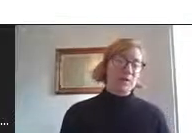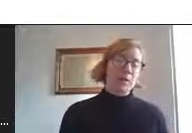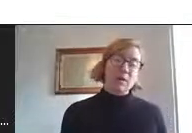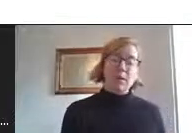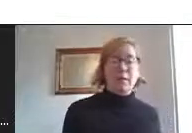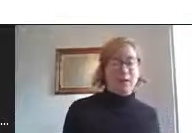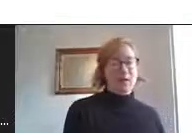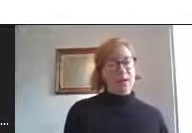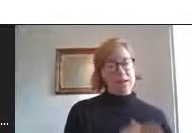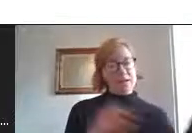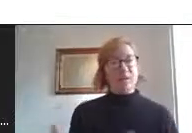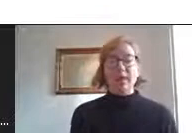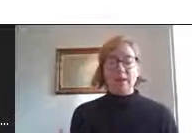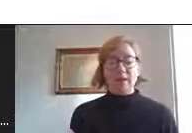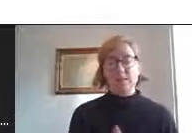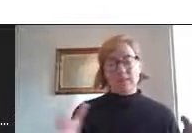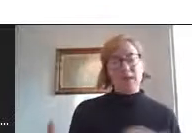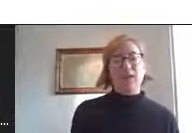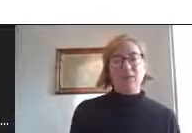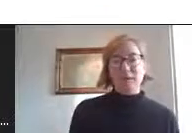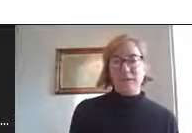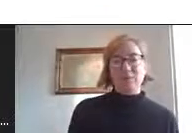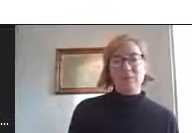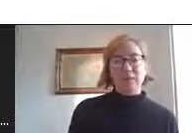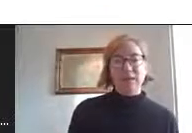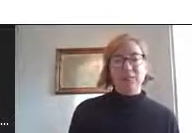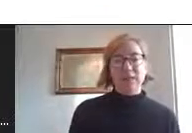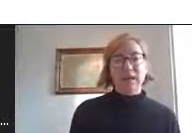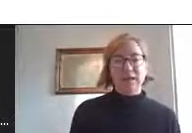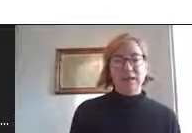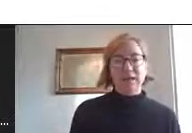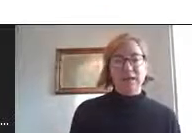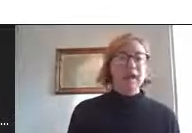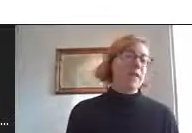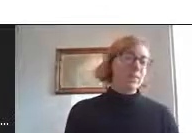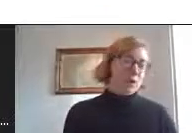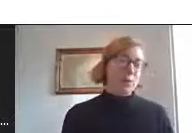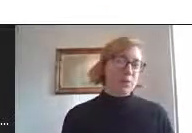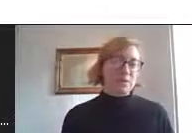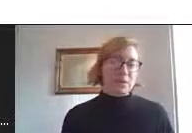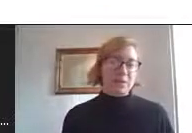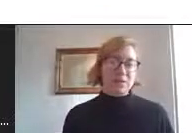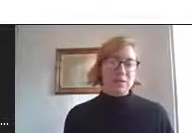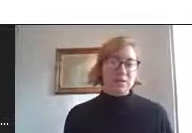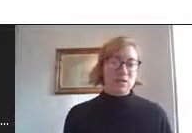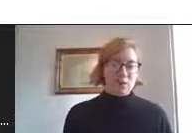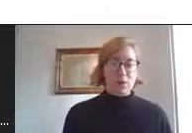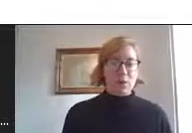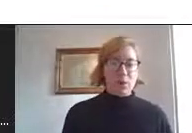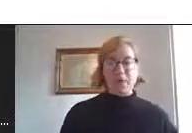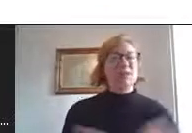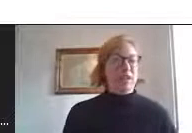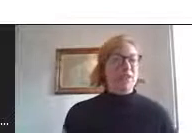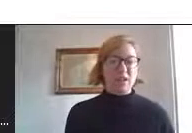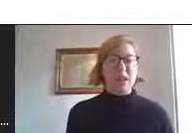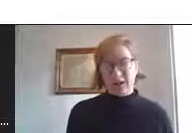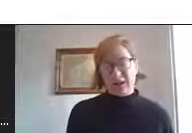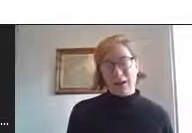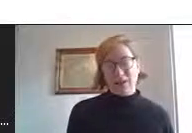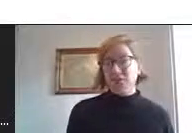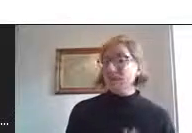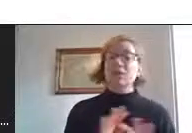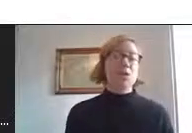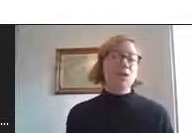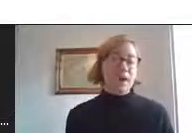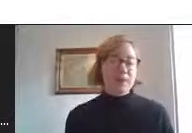language. So if a Bengali speaking family come to England and that child wouldn't speak in school for a while because they're just